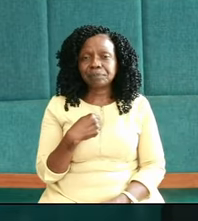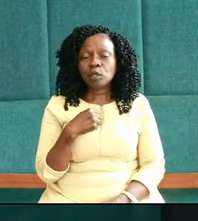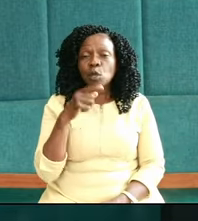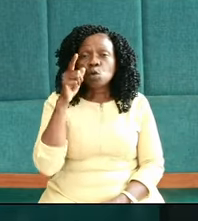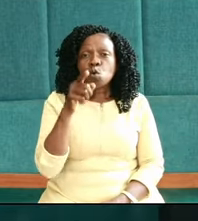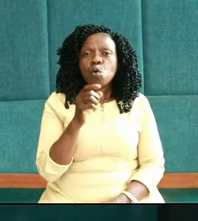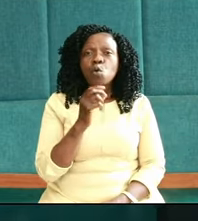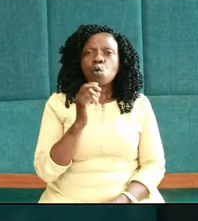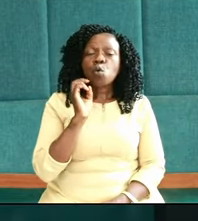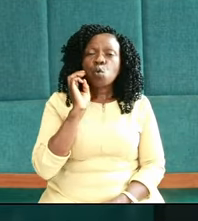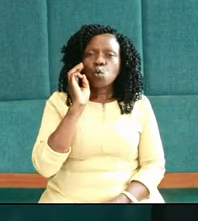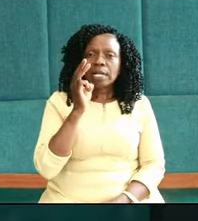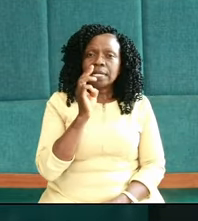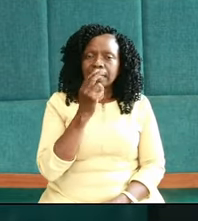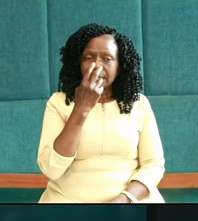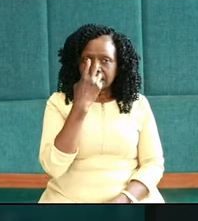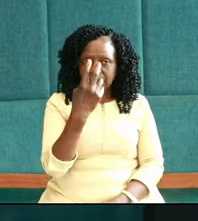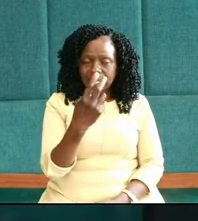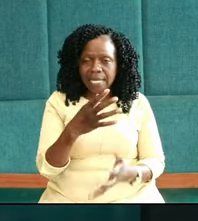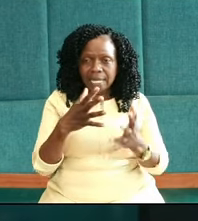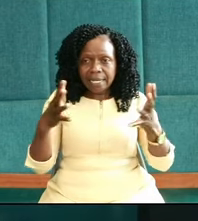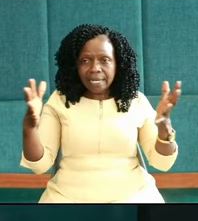you will see greater things.